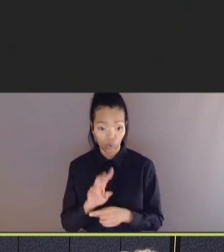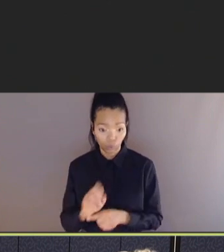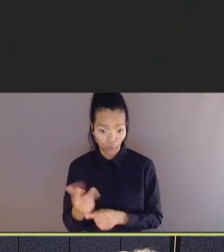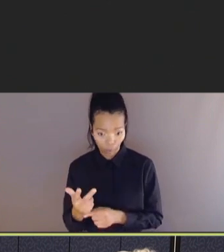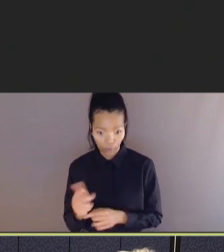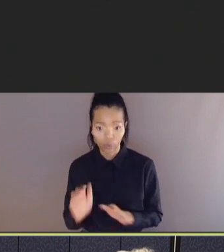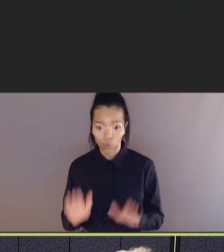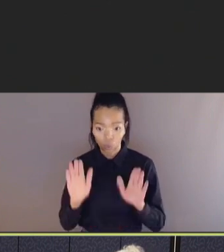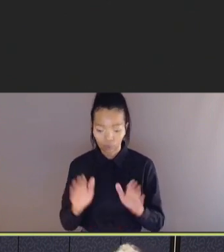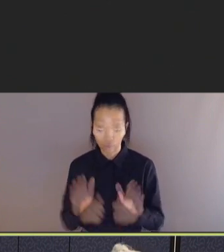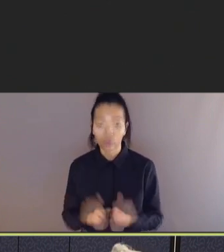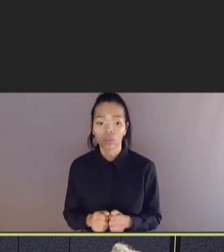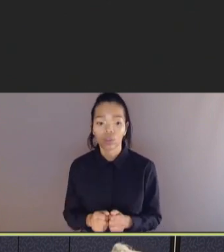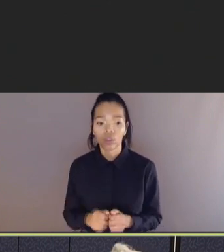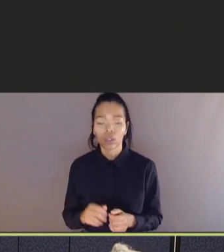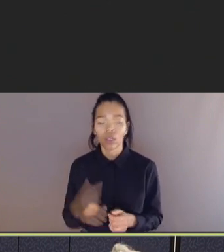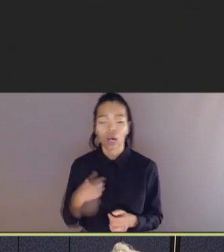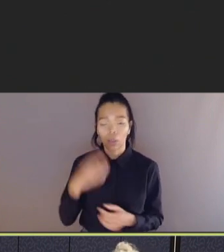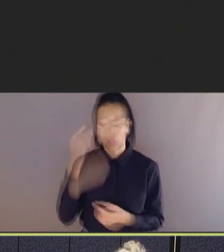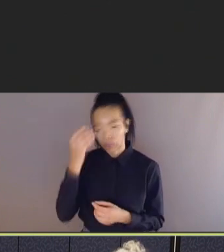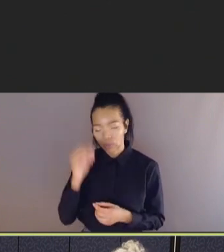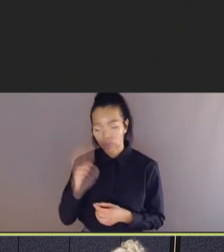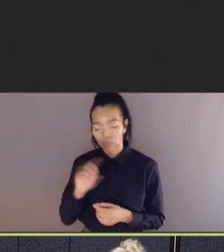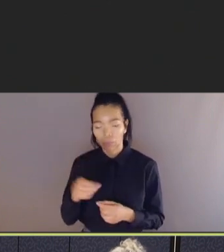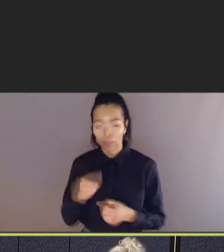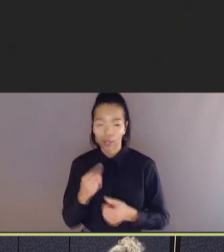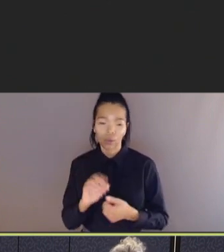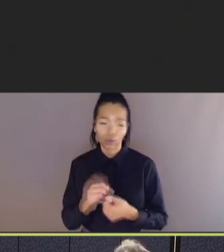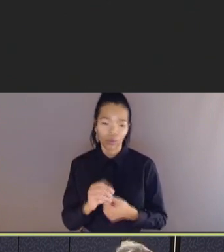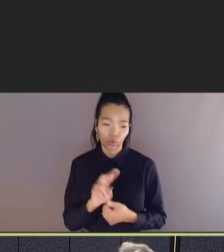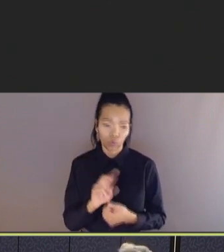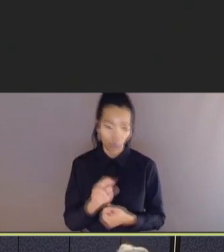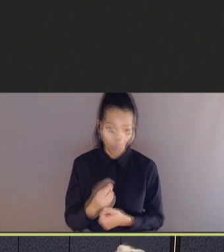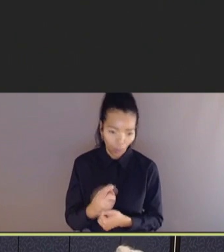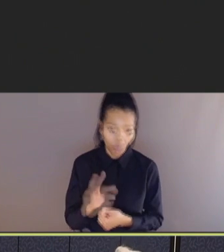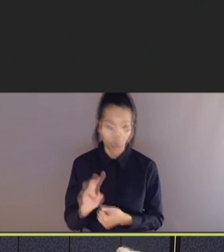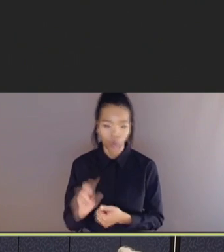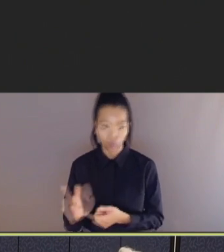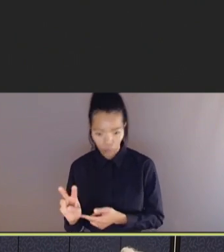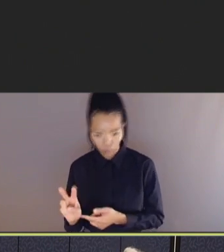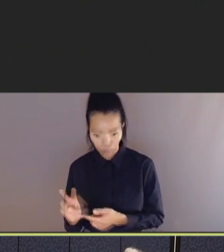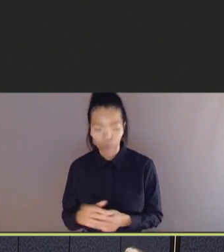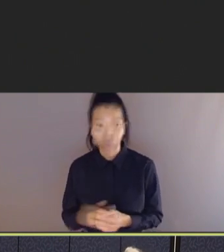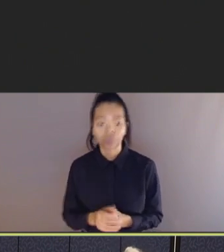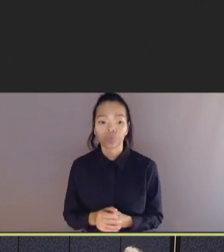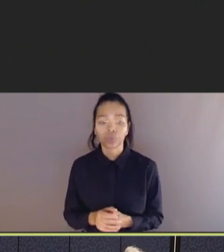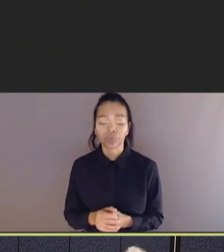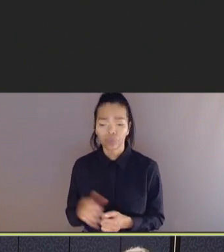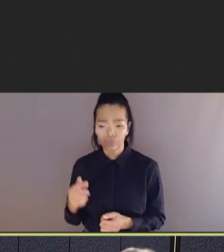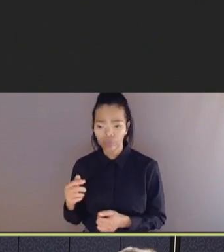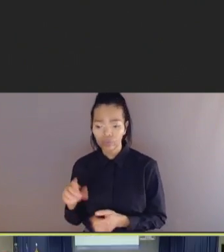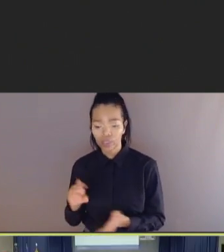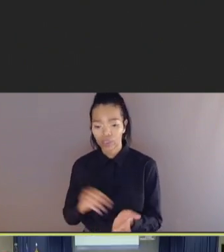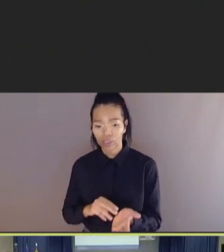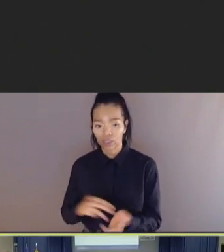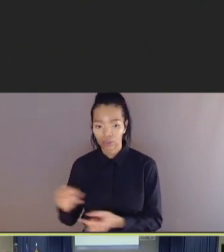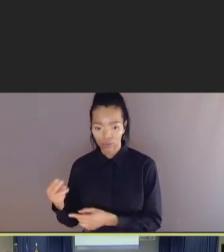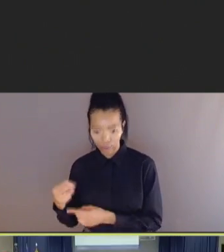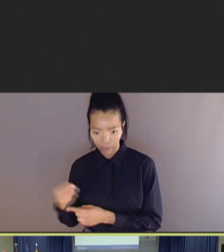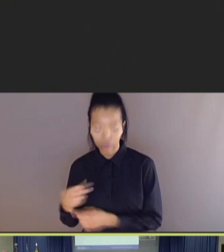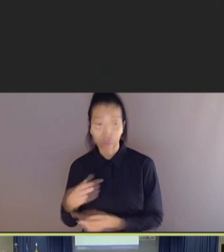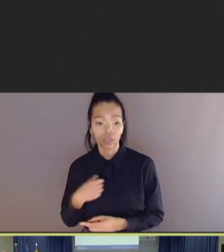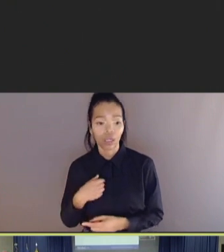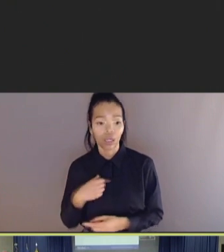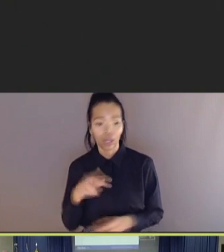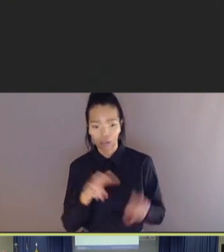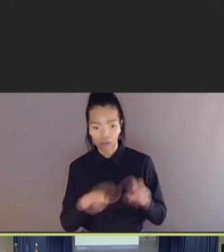think a little bit more about number 1 and 2. Yeah. As I look at number 2 in particular, I mean, number